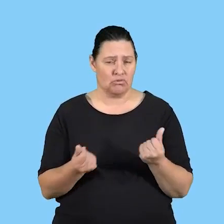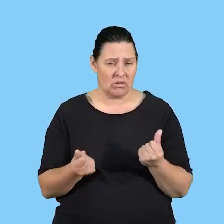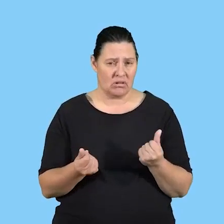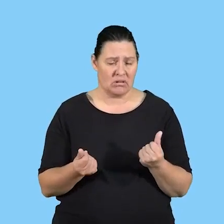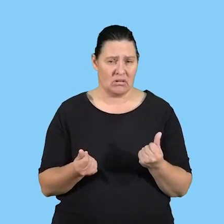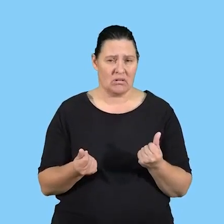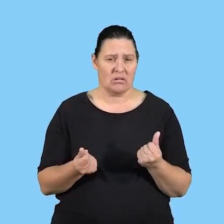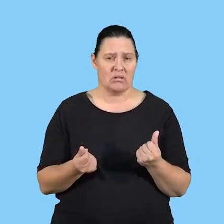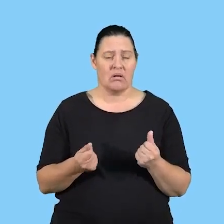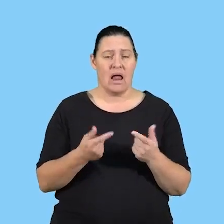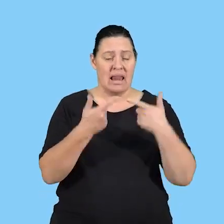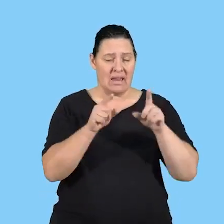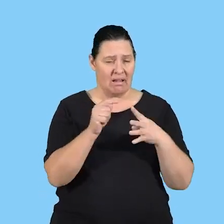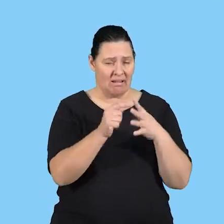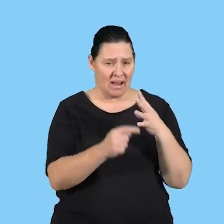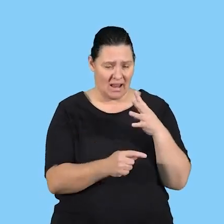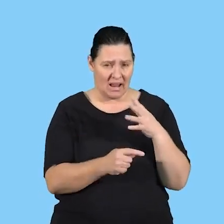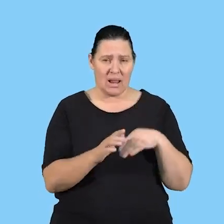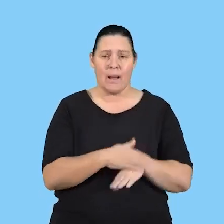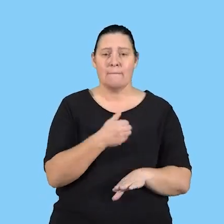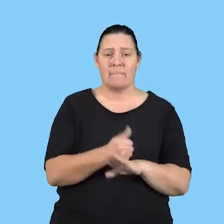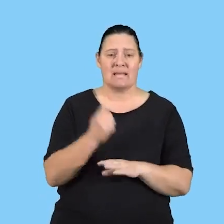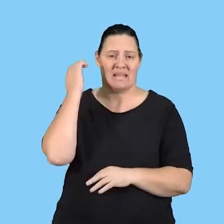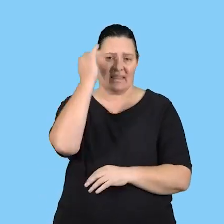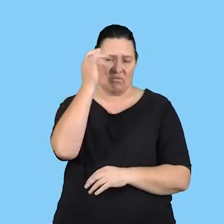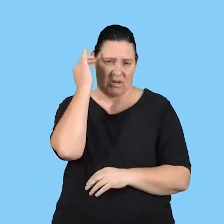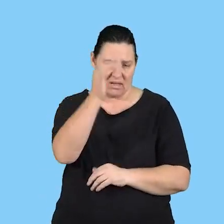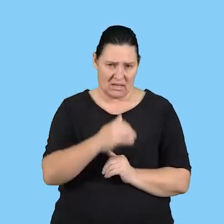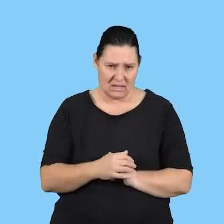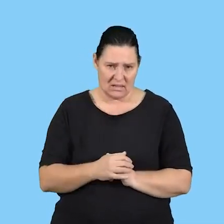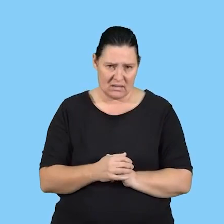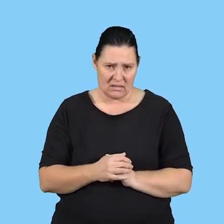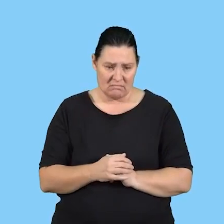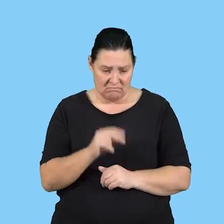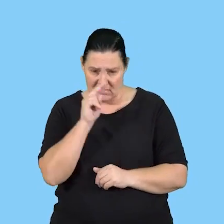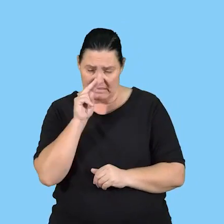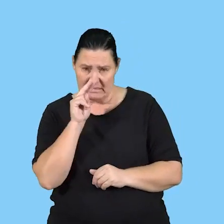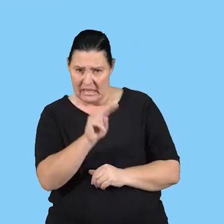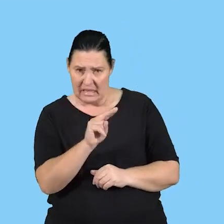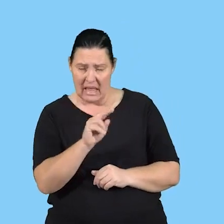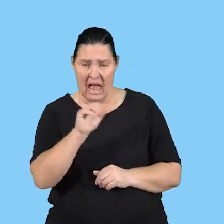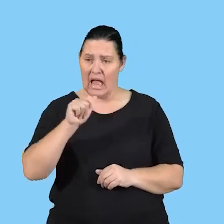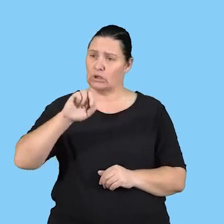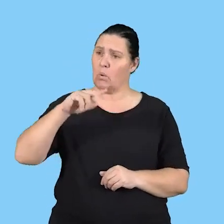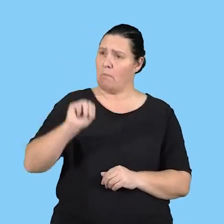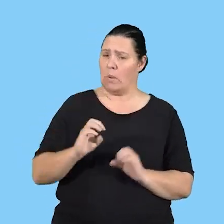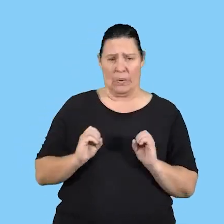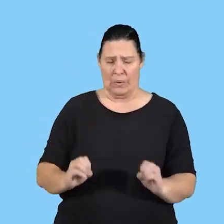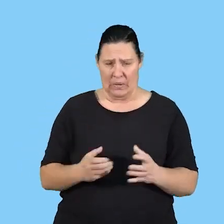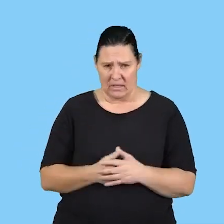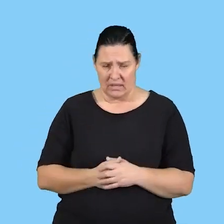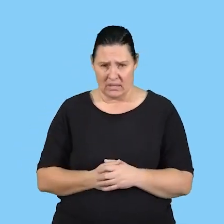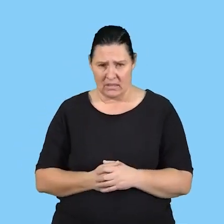and materials at those levels, it is based on theories. Nobody has ever seen an atom, for